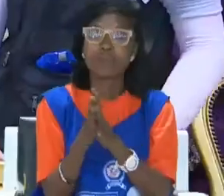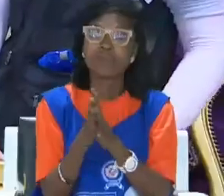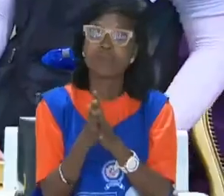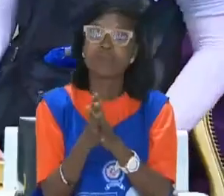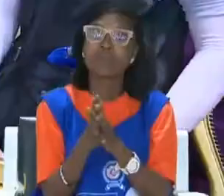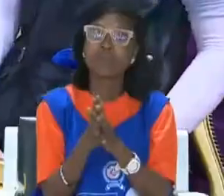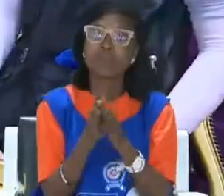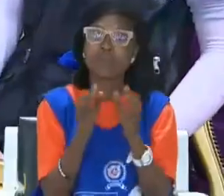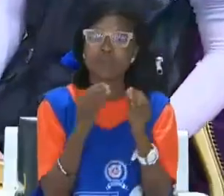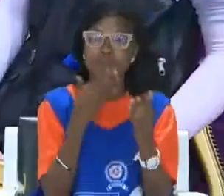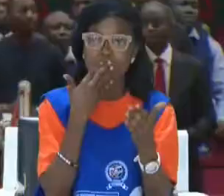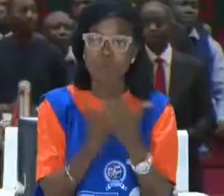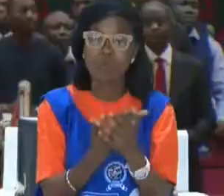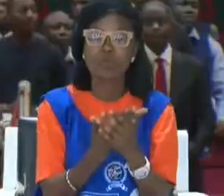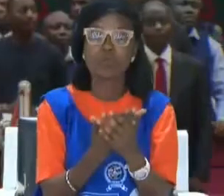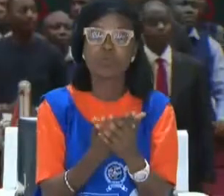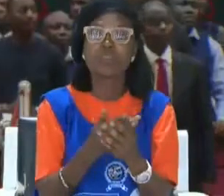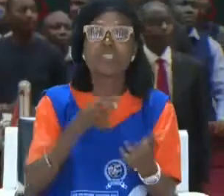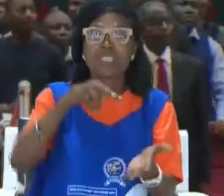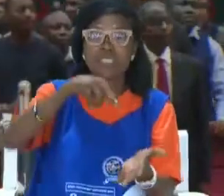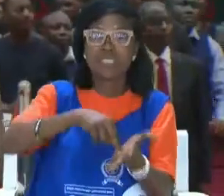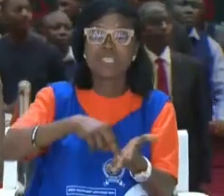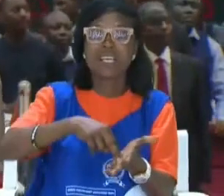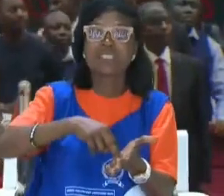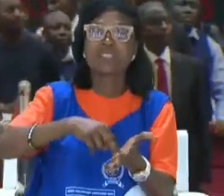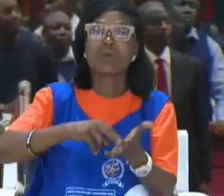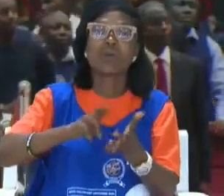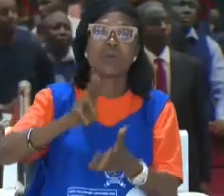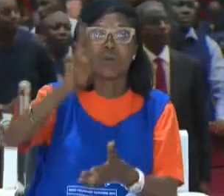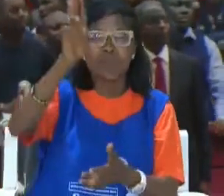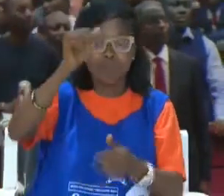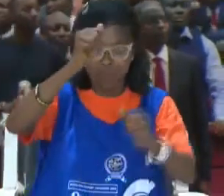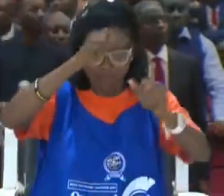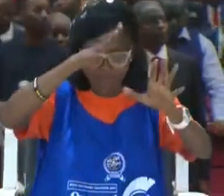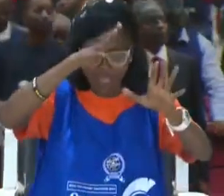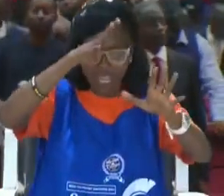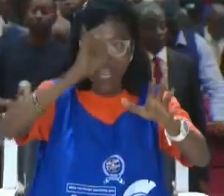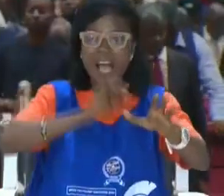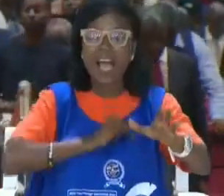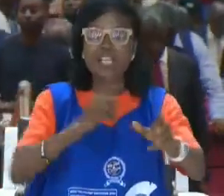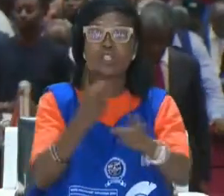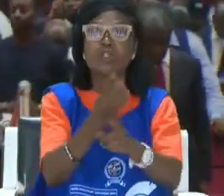Good. Stand on your feet. Father, I just want to